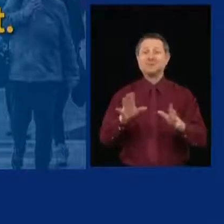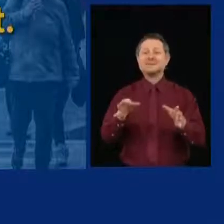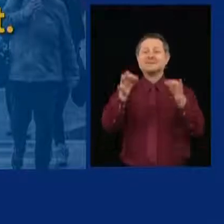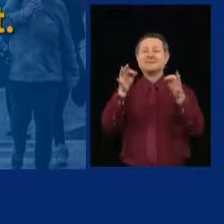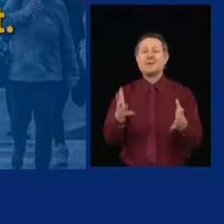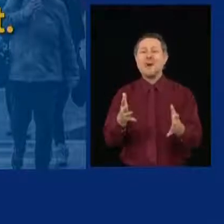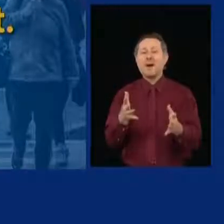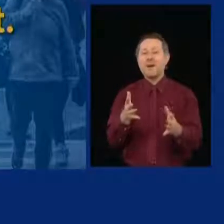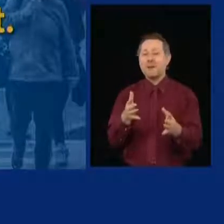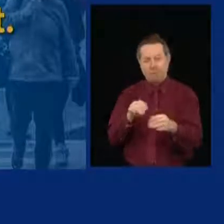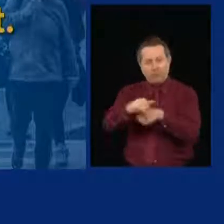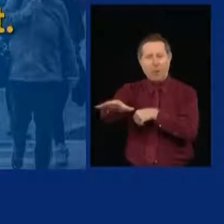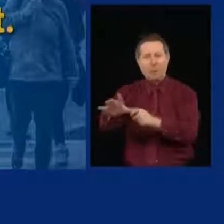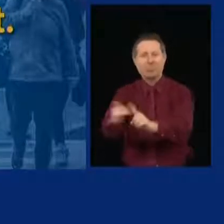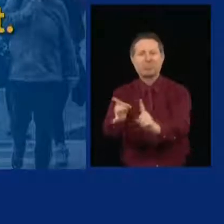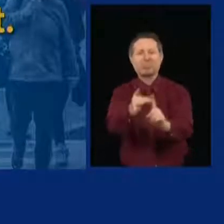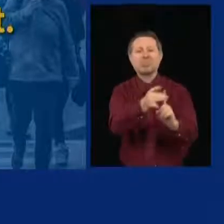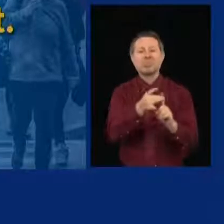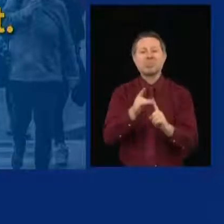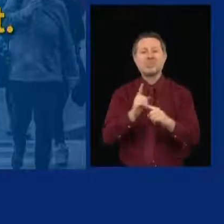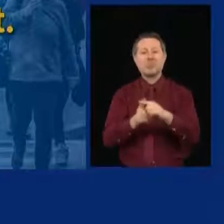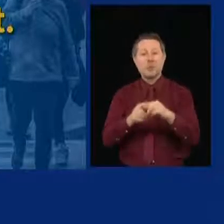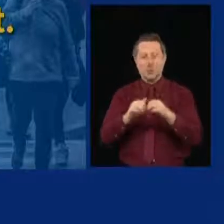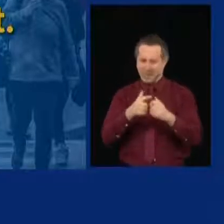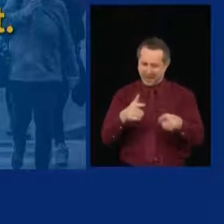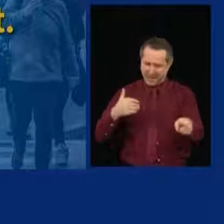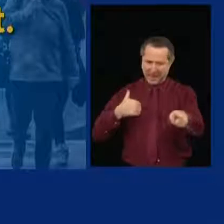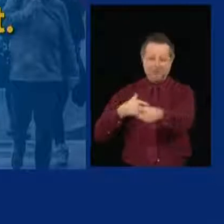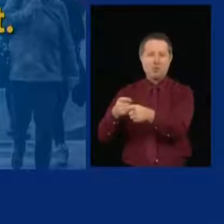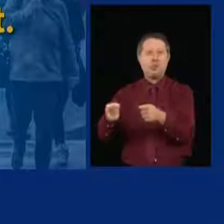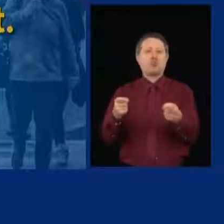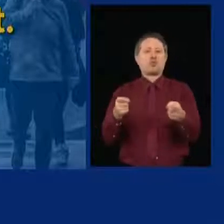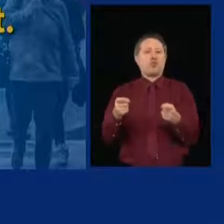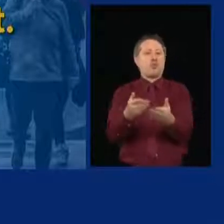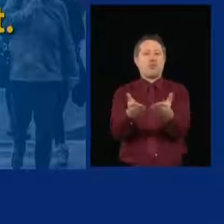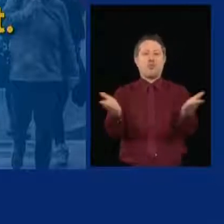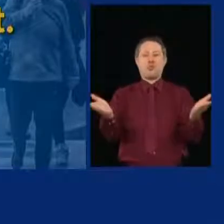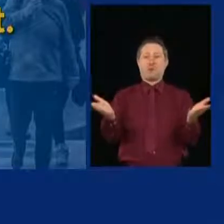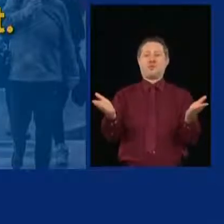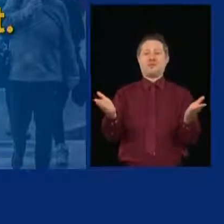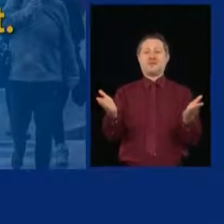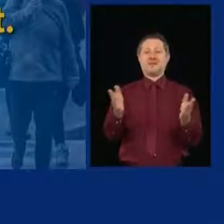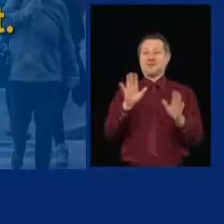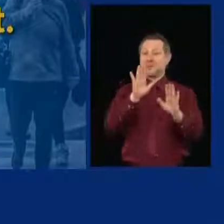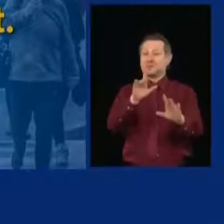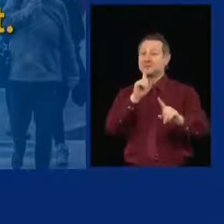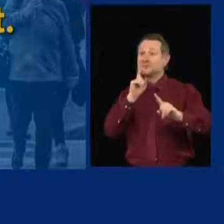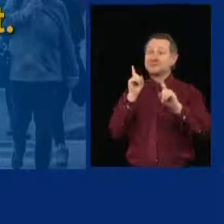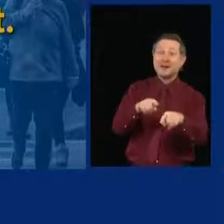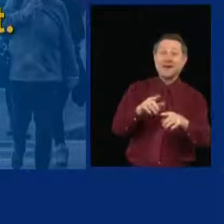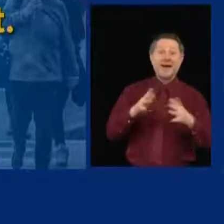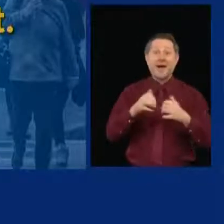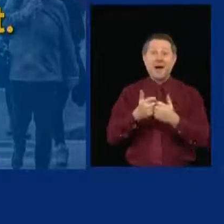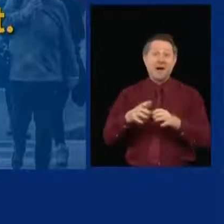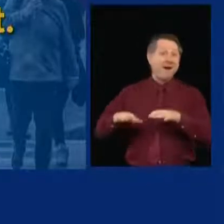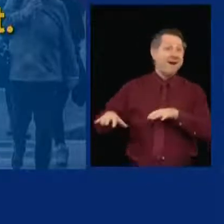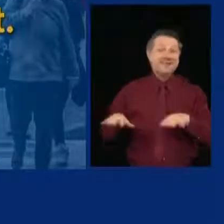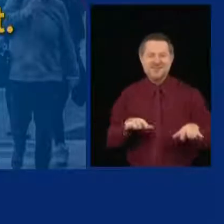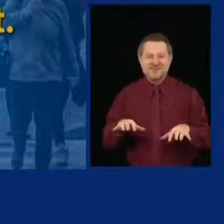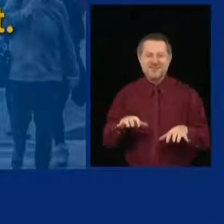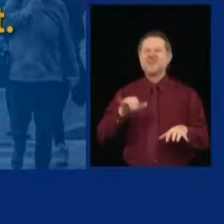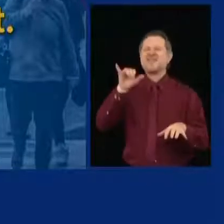in control of what happens. How you act will determine what happens to